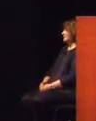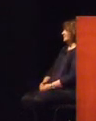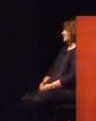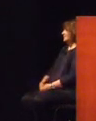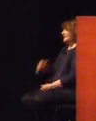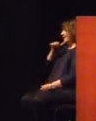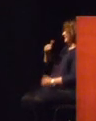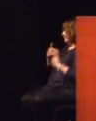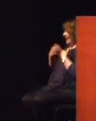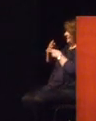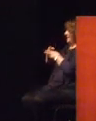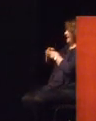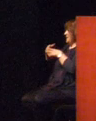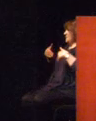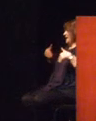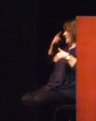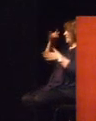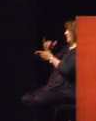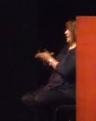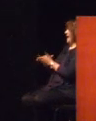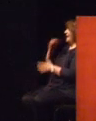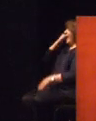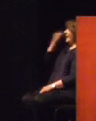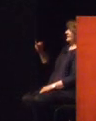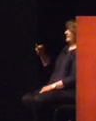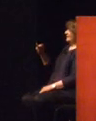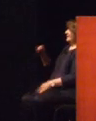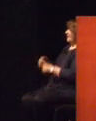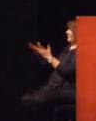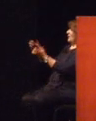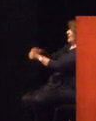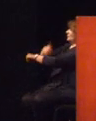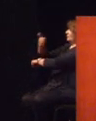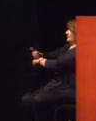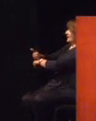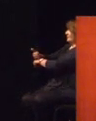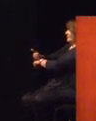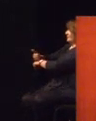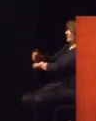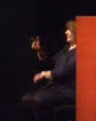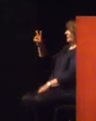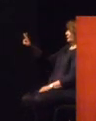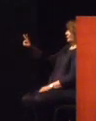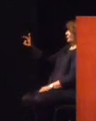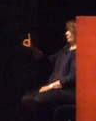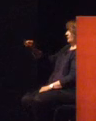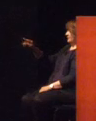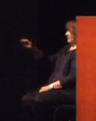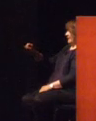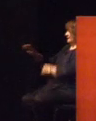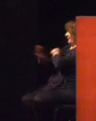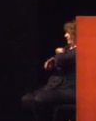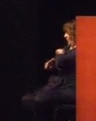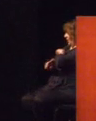a name for it, but we're going to establish two dates in the fall, and we'll